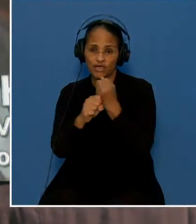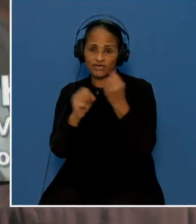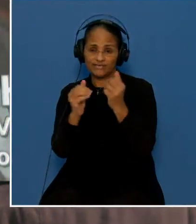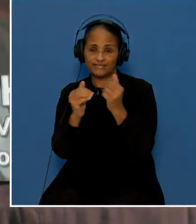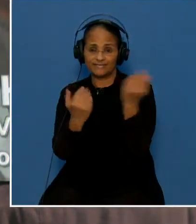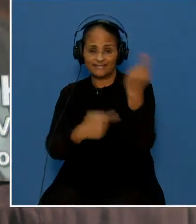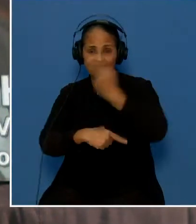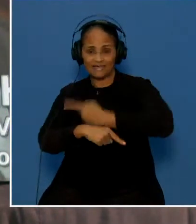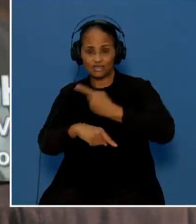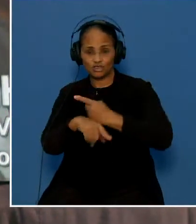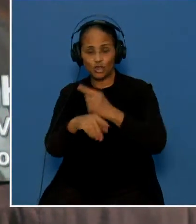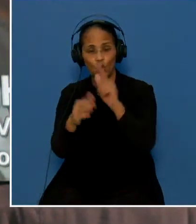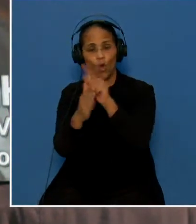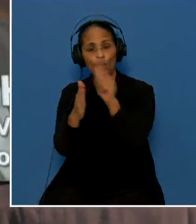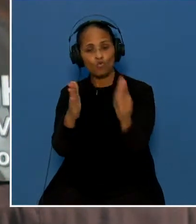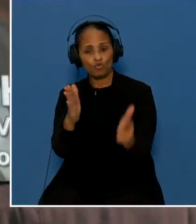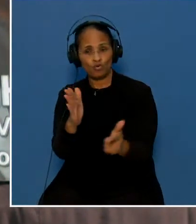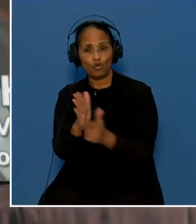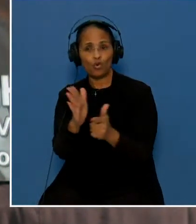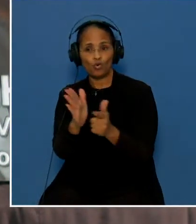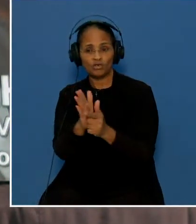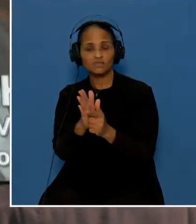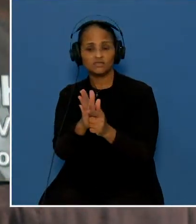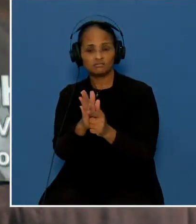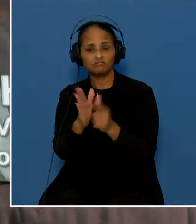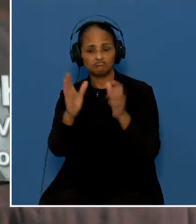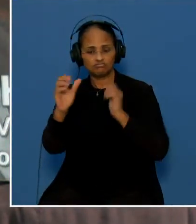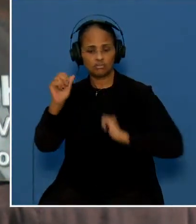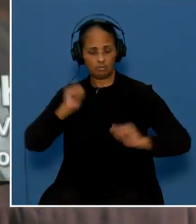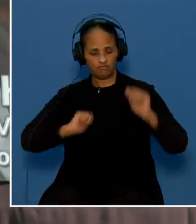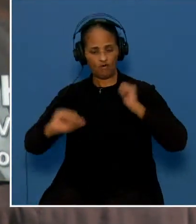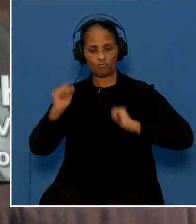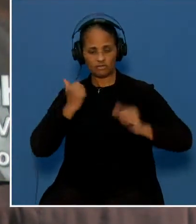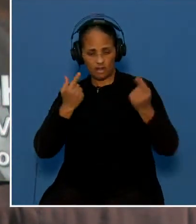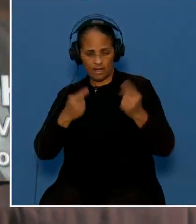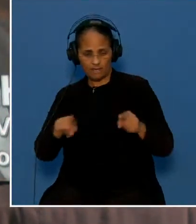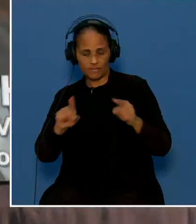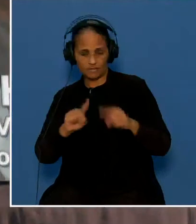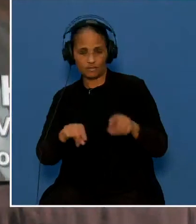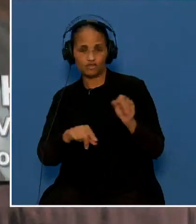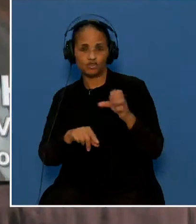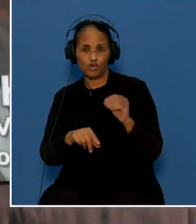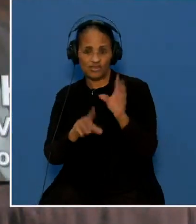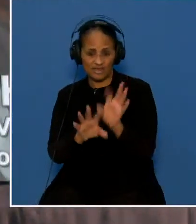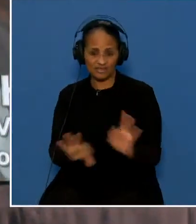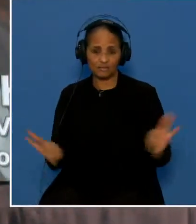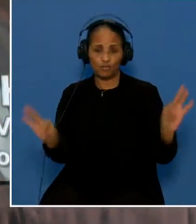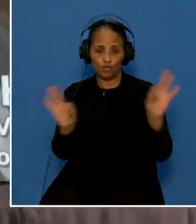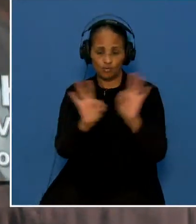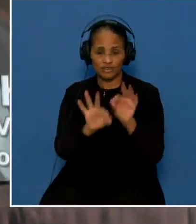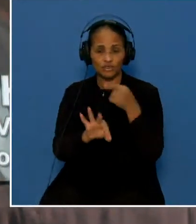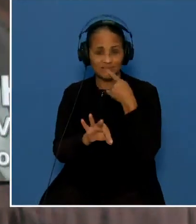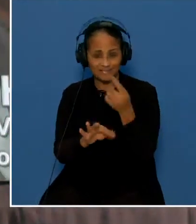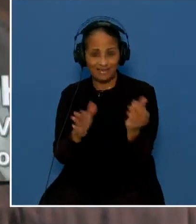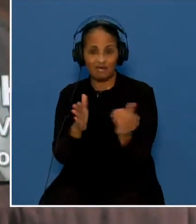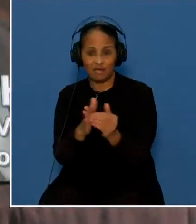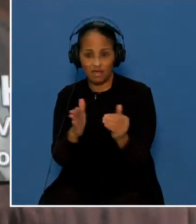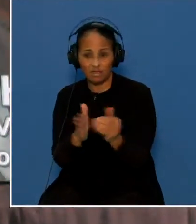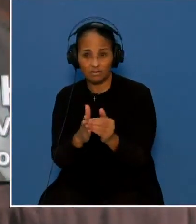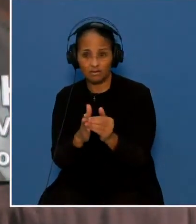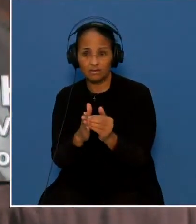put in place so that these performances can occur. So I think it's important to reiterate the